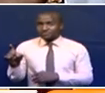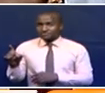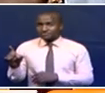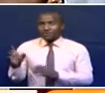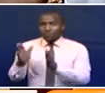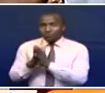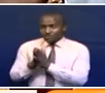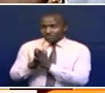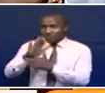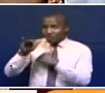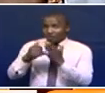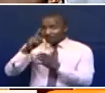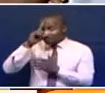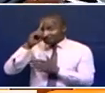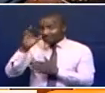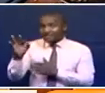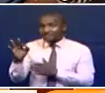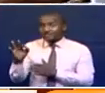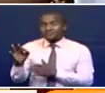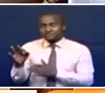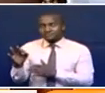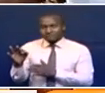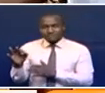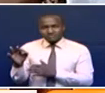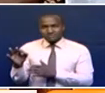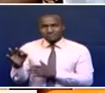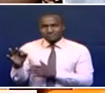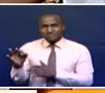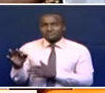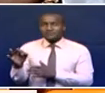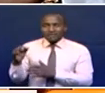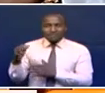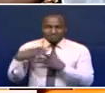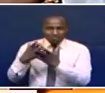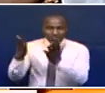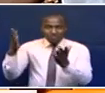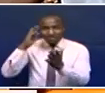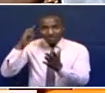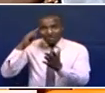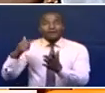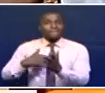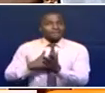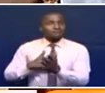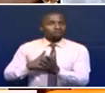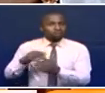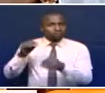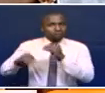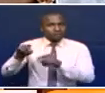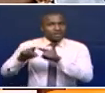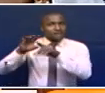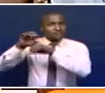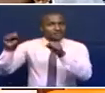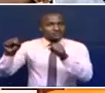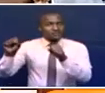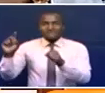the seriousness one can summon, our viewers will remember I ran for election as president